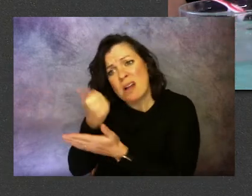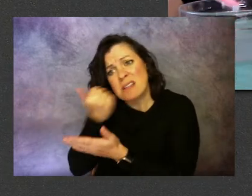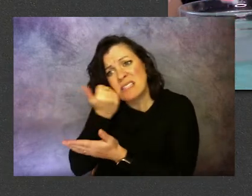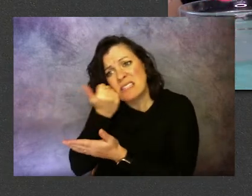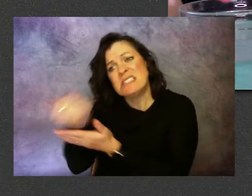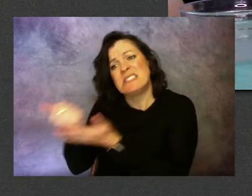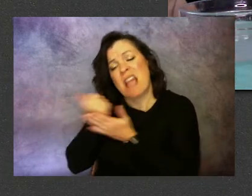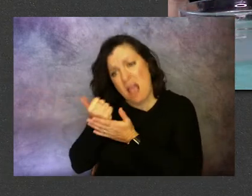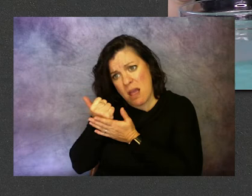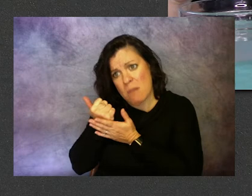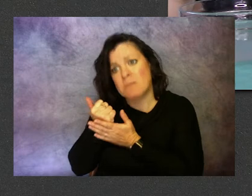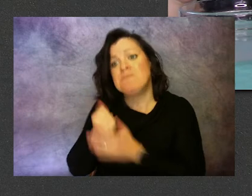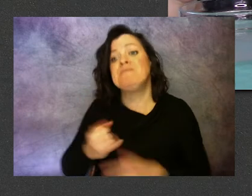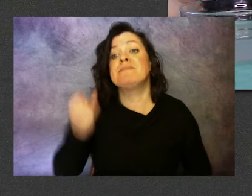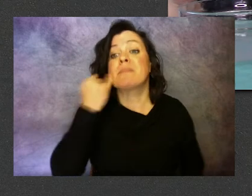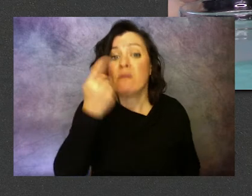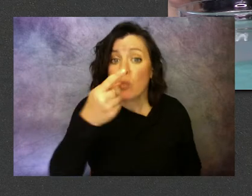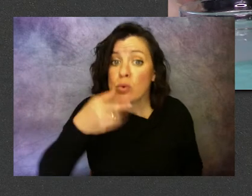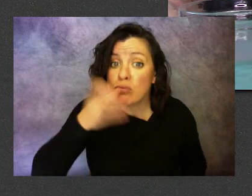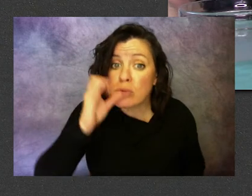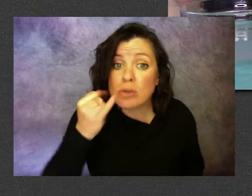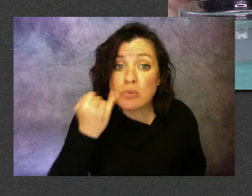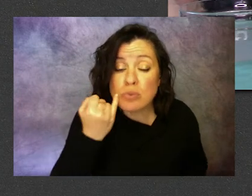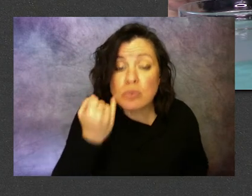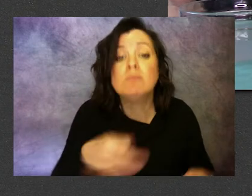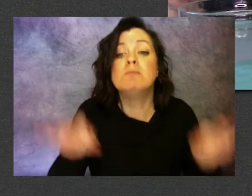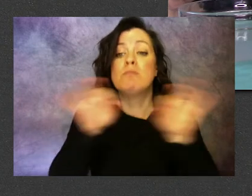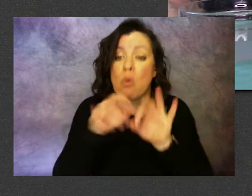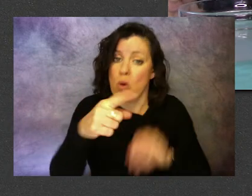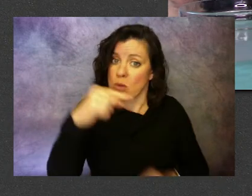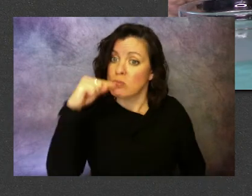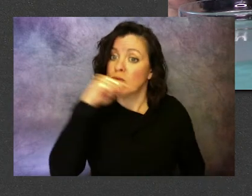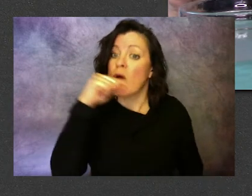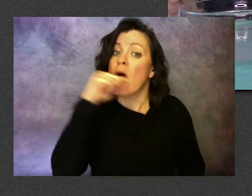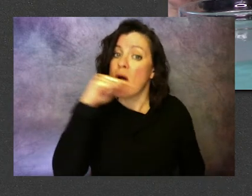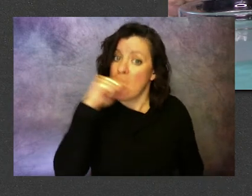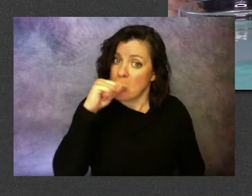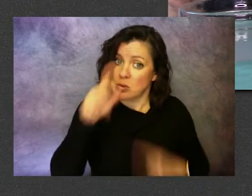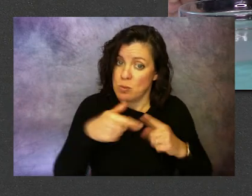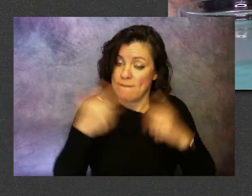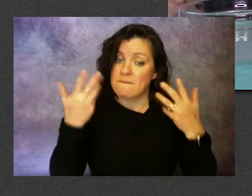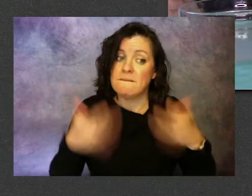juice and you brush your teeth after you drink the juice,